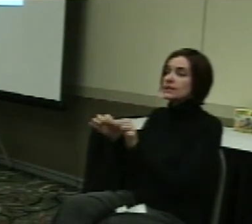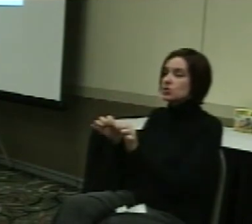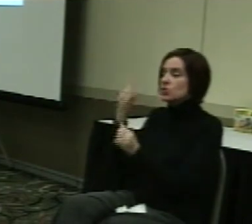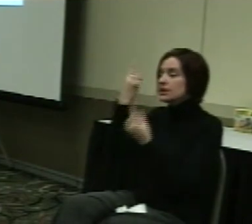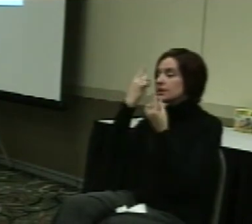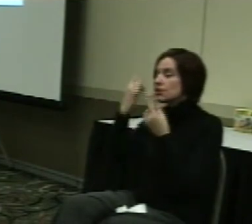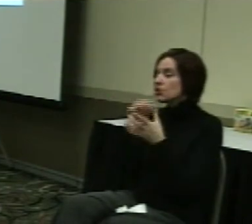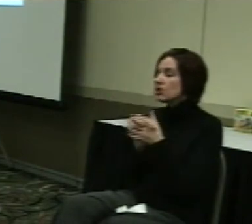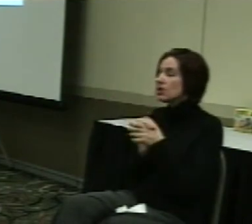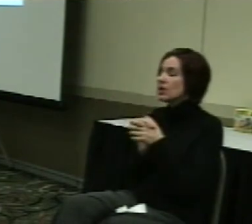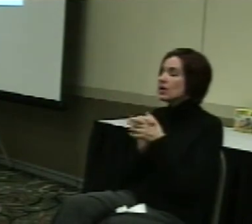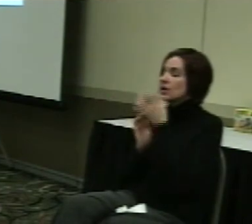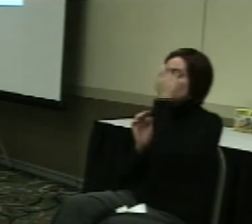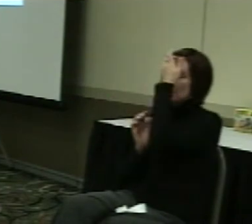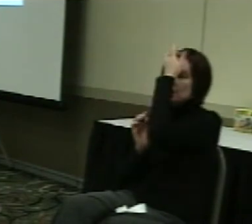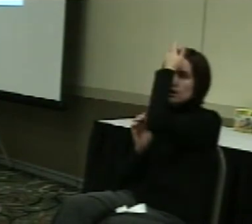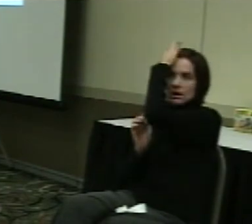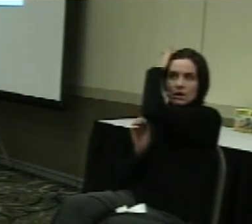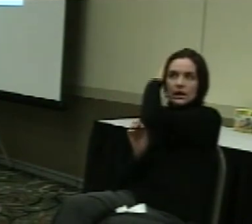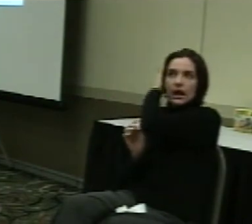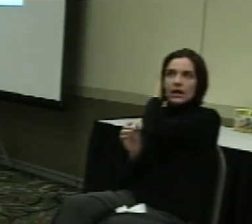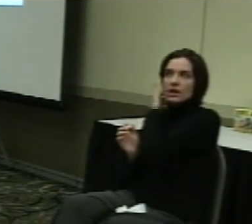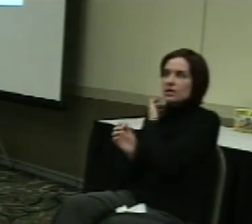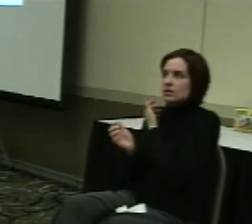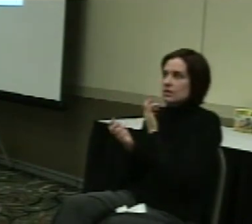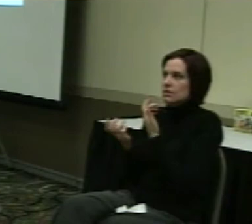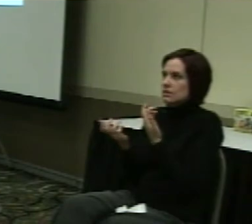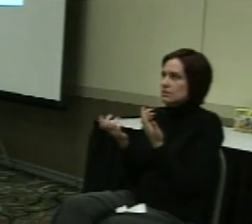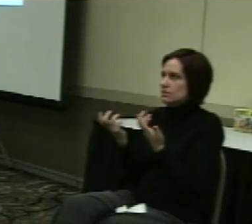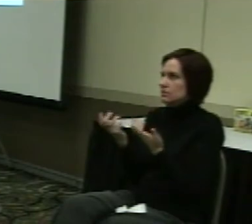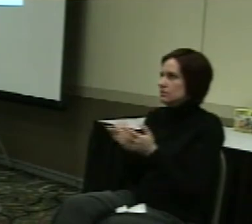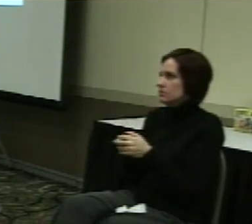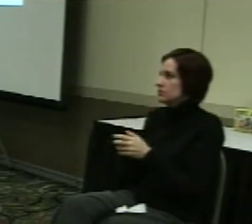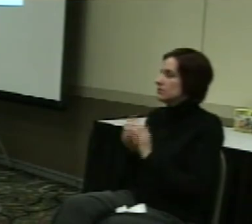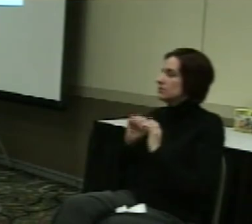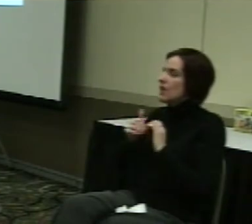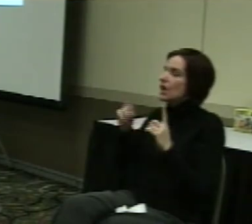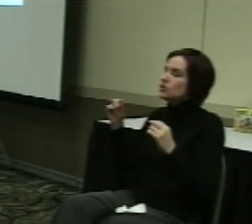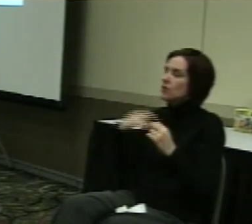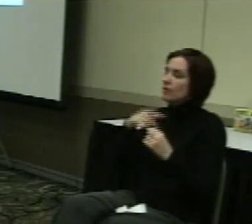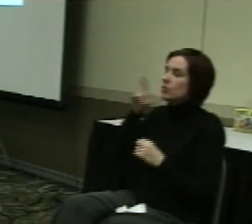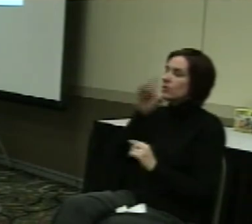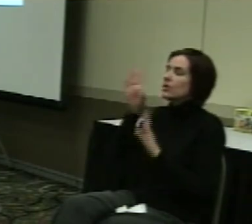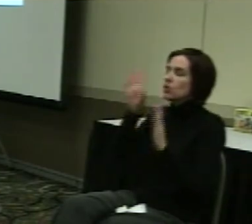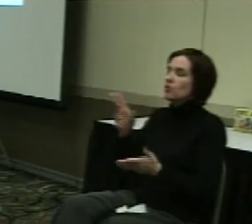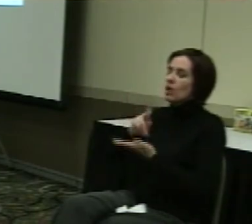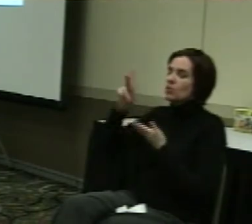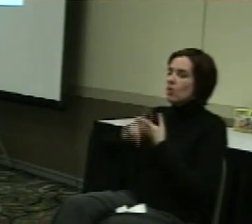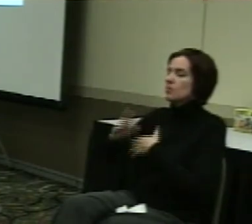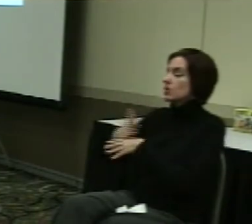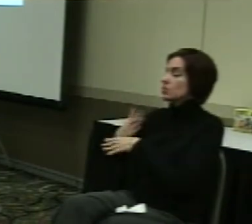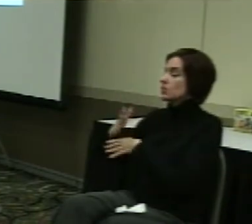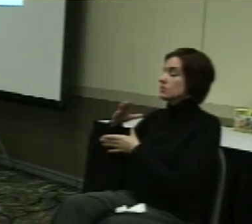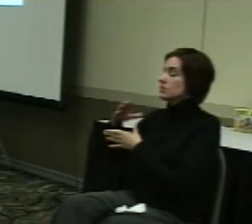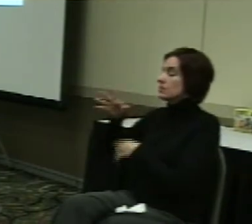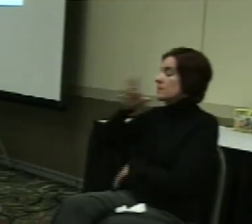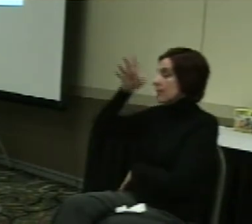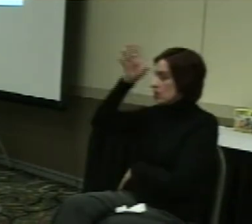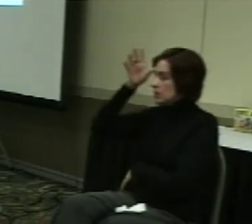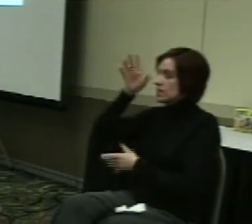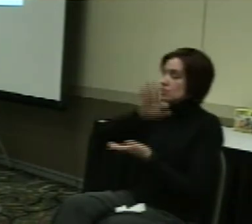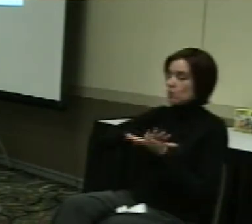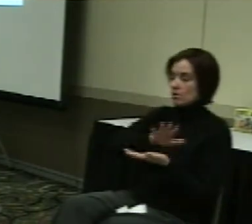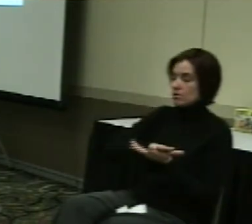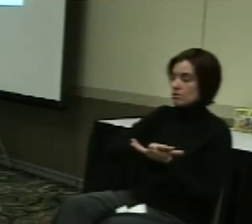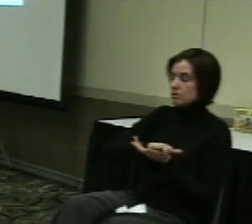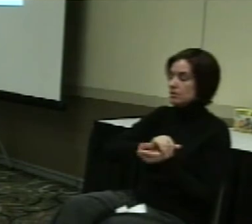consider. How do you have really great programs between parents and schools, and how do you have really,